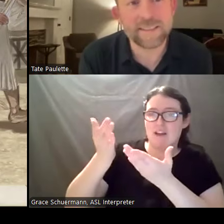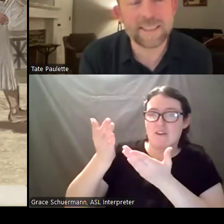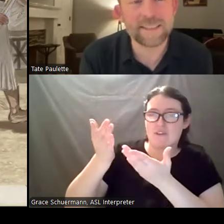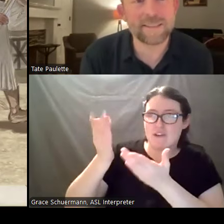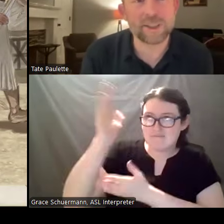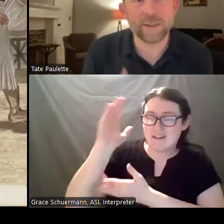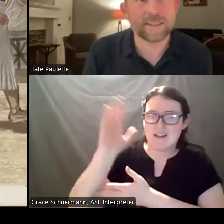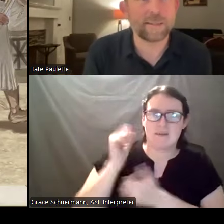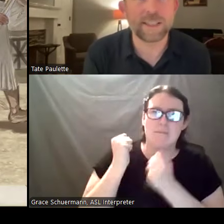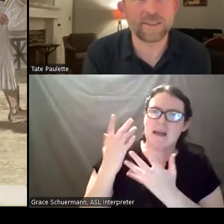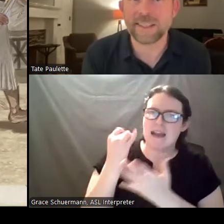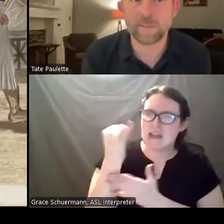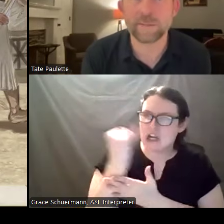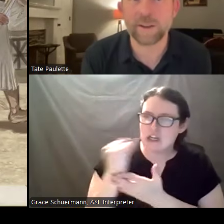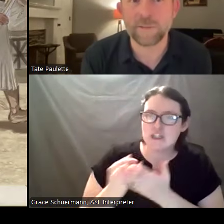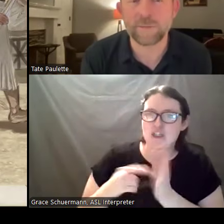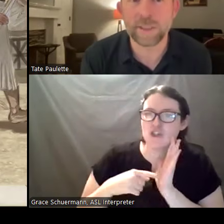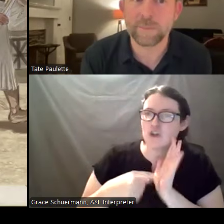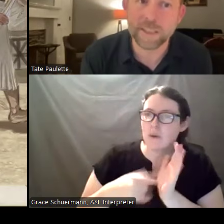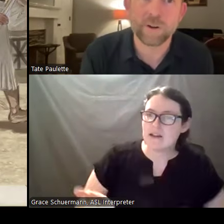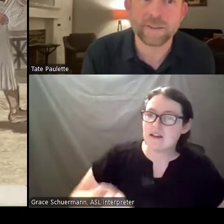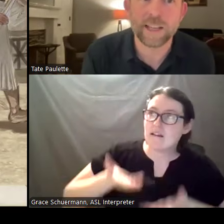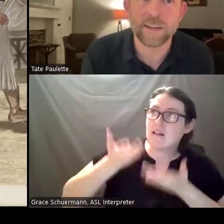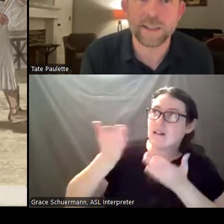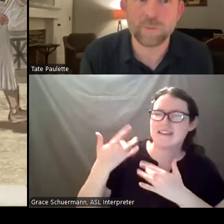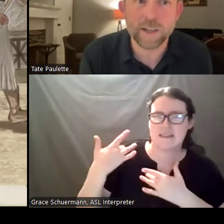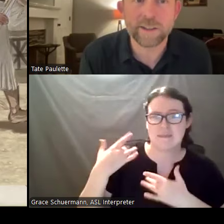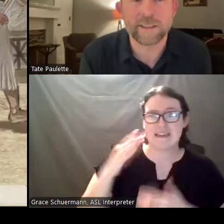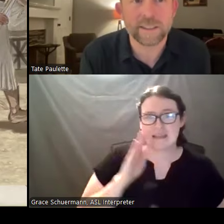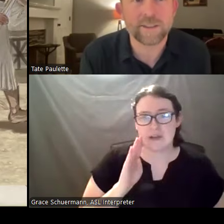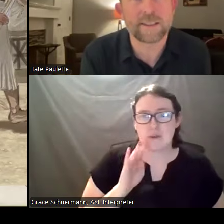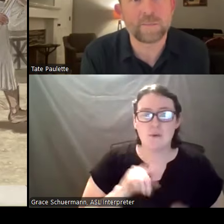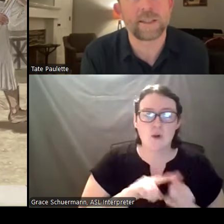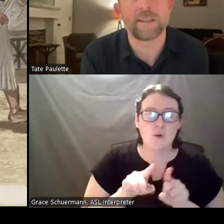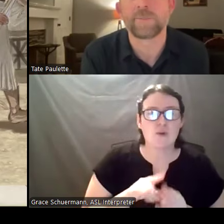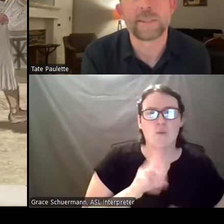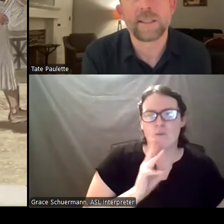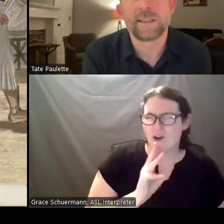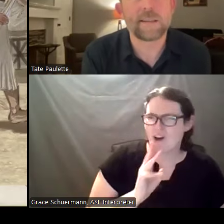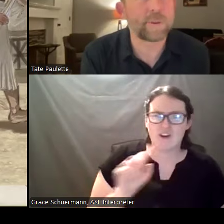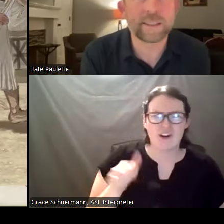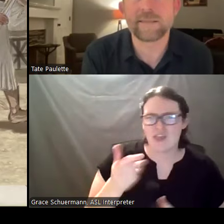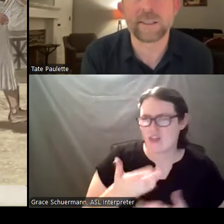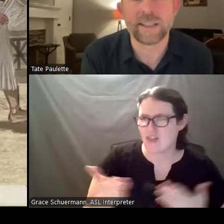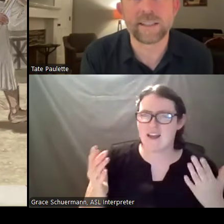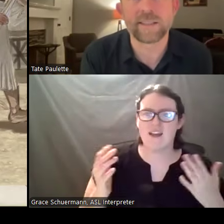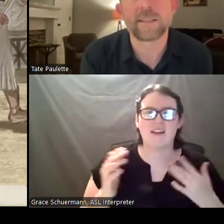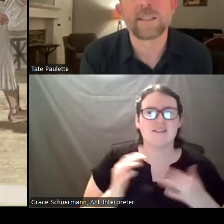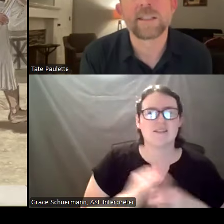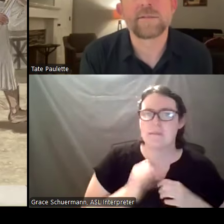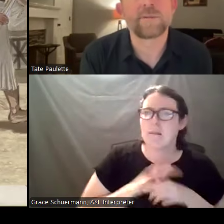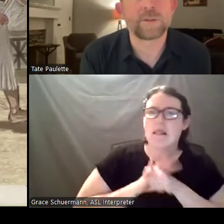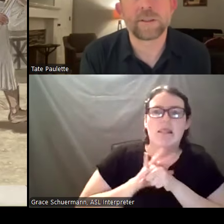artistic scenes showing us libations. That is probably often beer. I mean, they were also libating water and other things, but and plenty of written